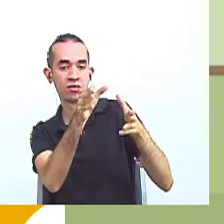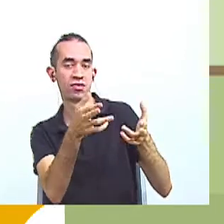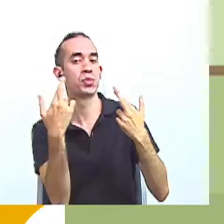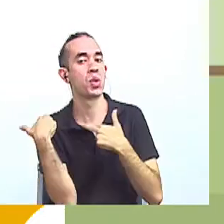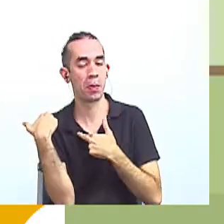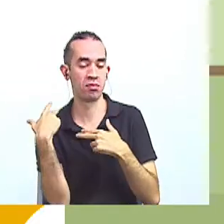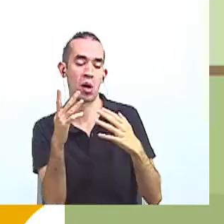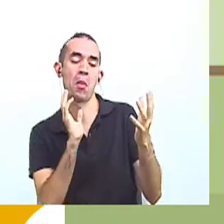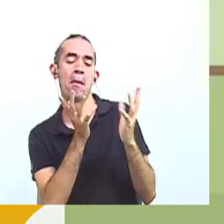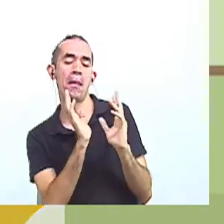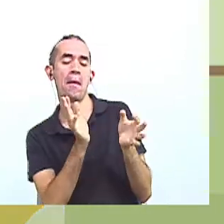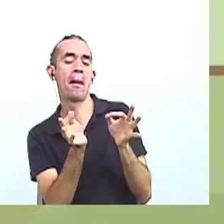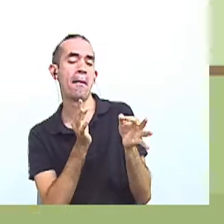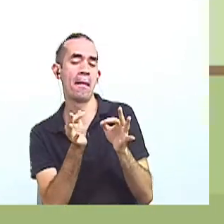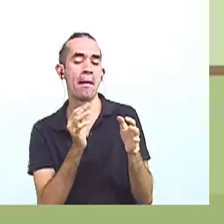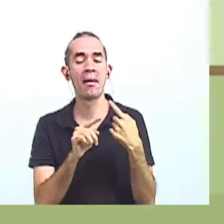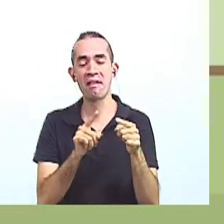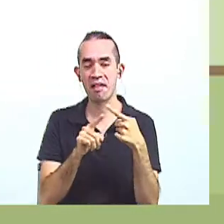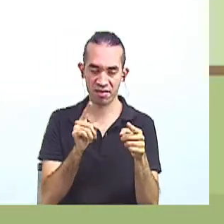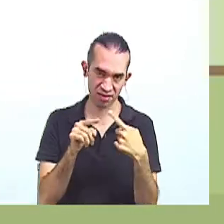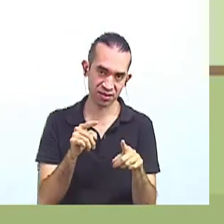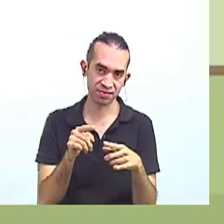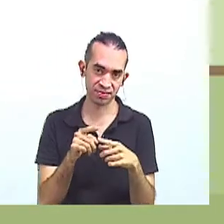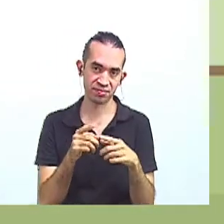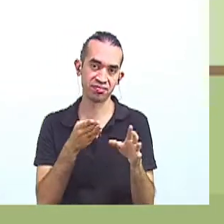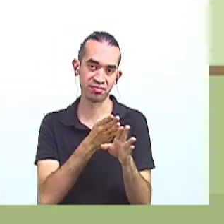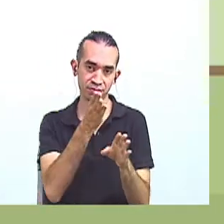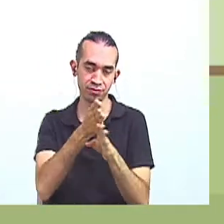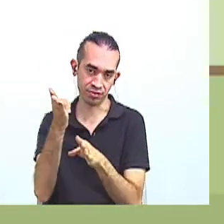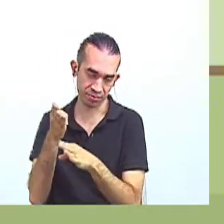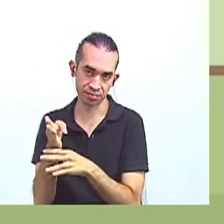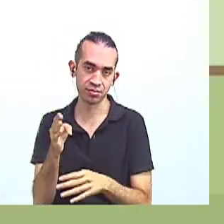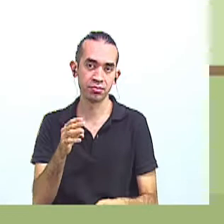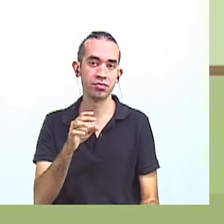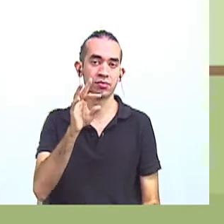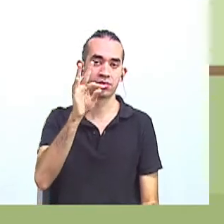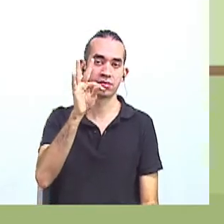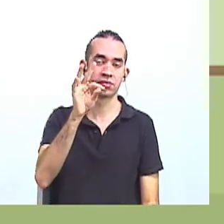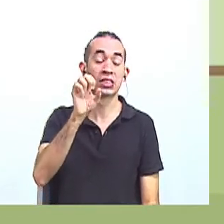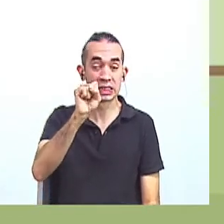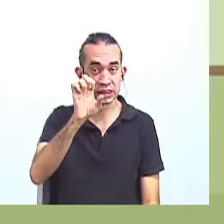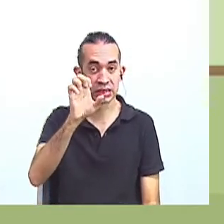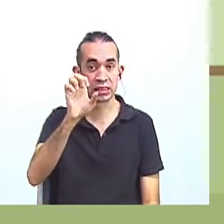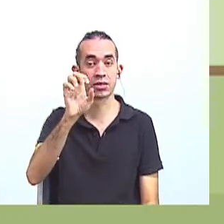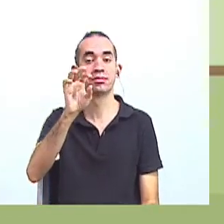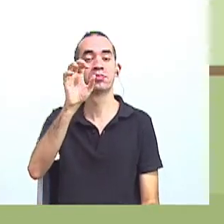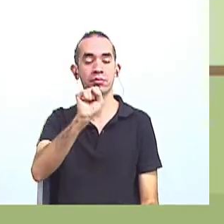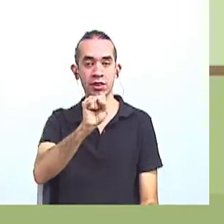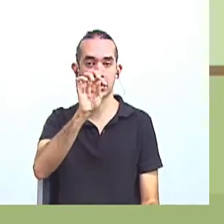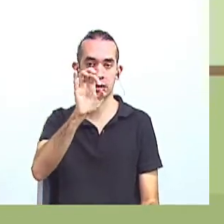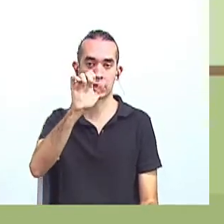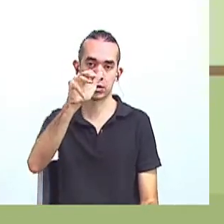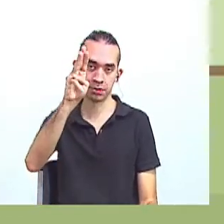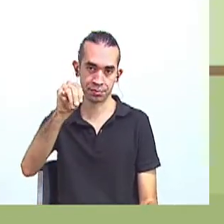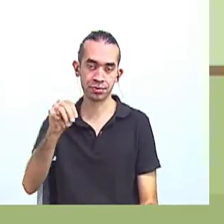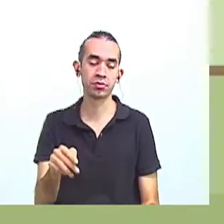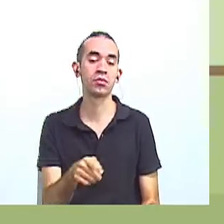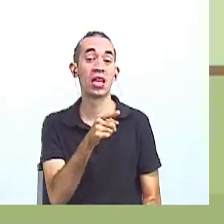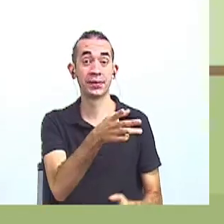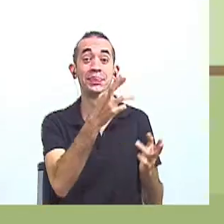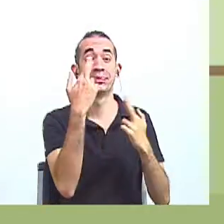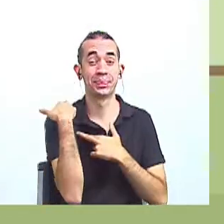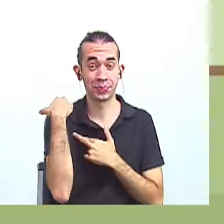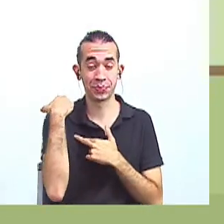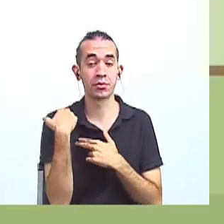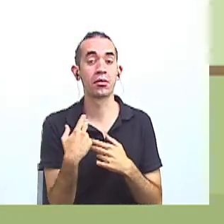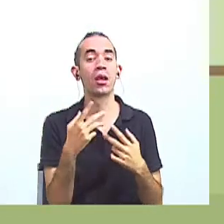with you about different careers. In this case, STEAM careers. Now, the officer is asking you about the pros and cons